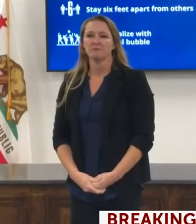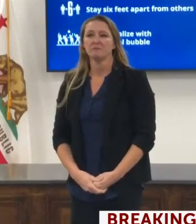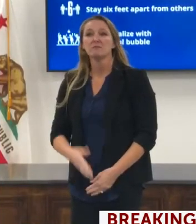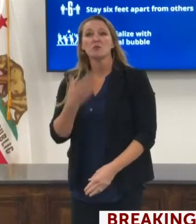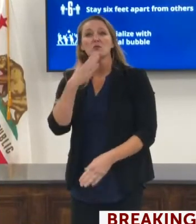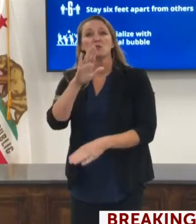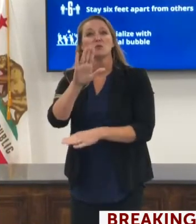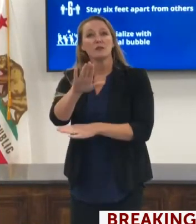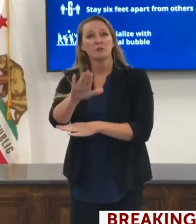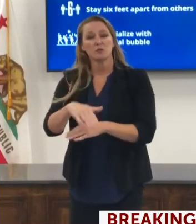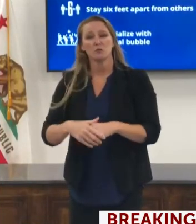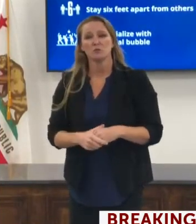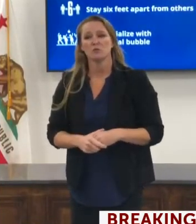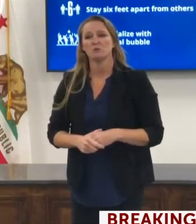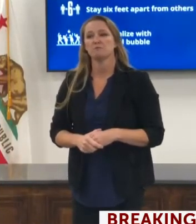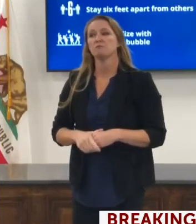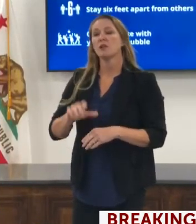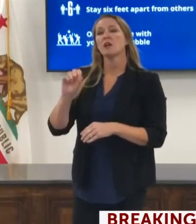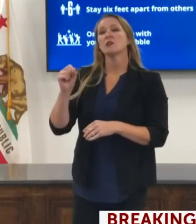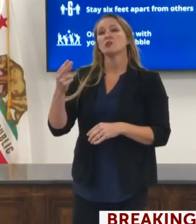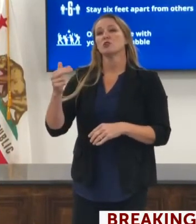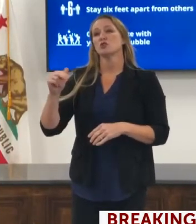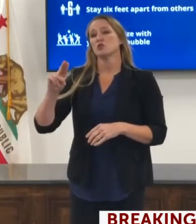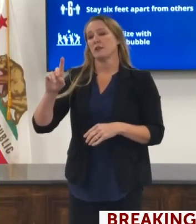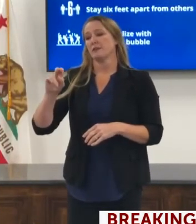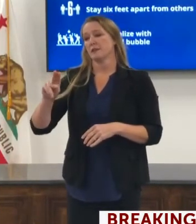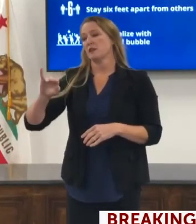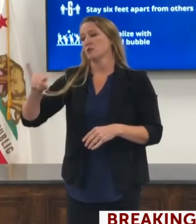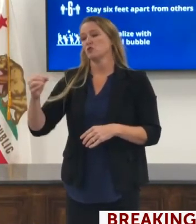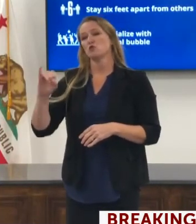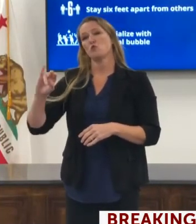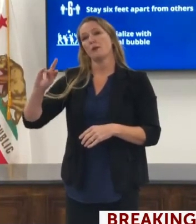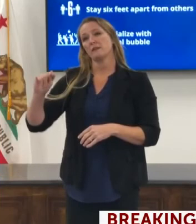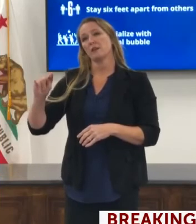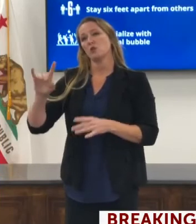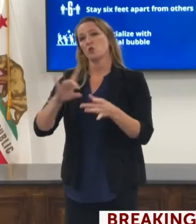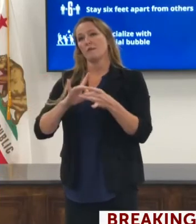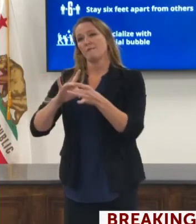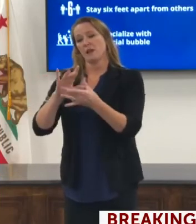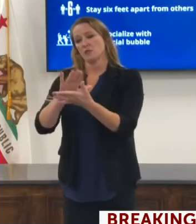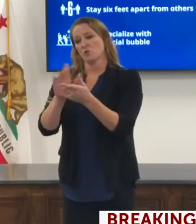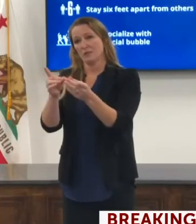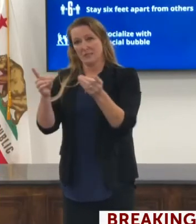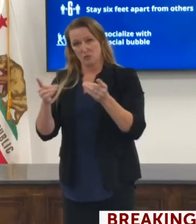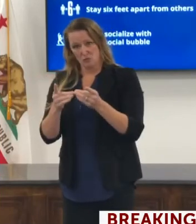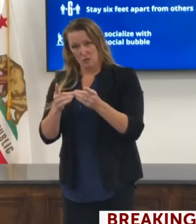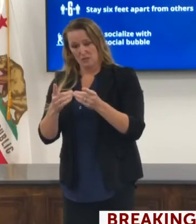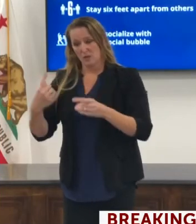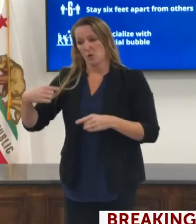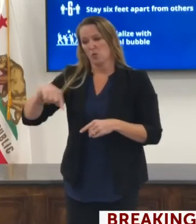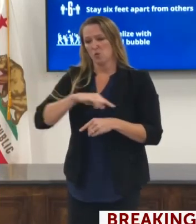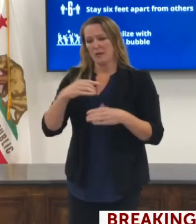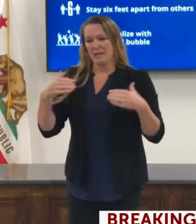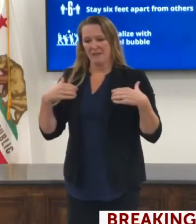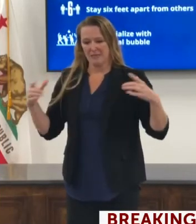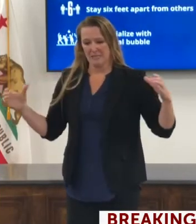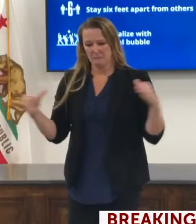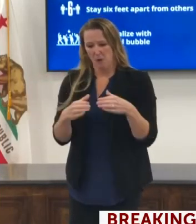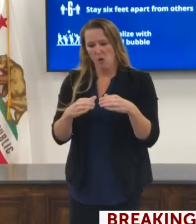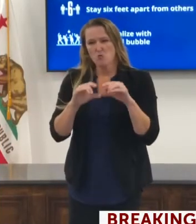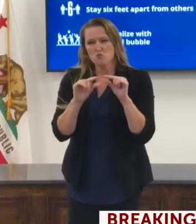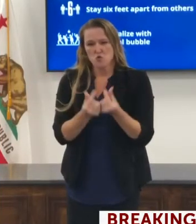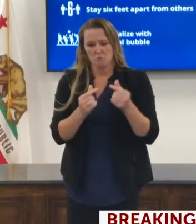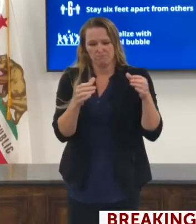Good afternoon. At Shandon Joint Unified School District, we are currently participating in small group